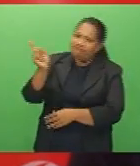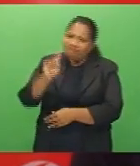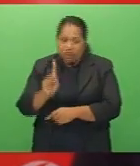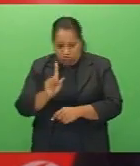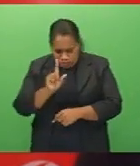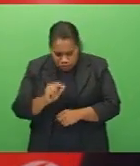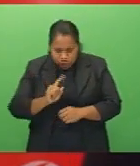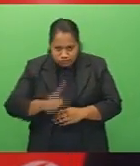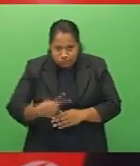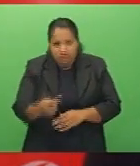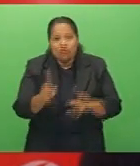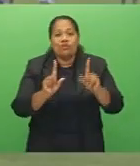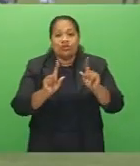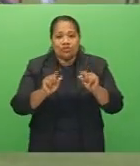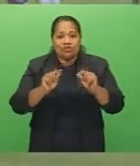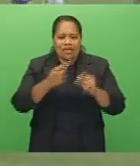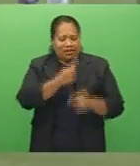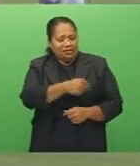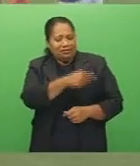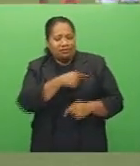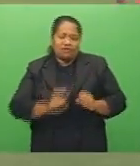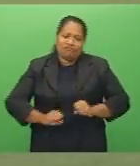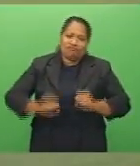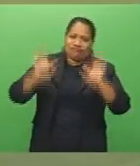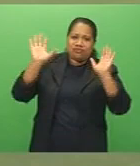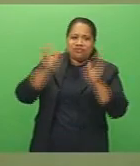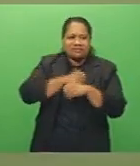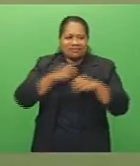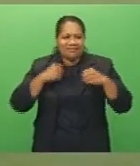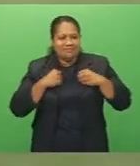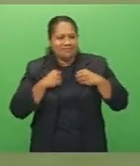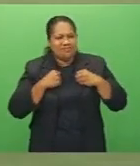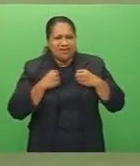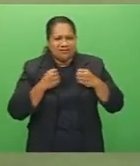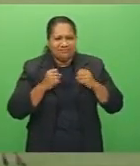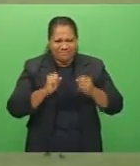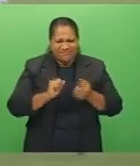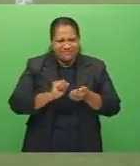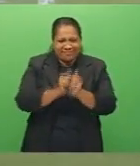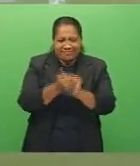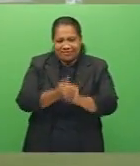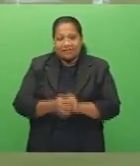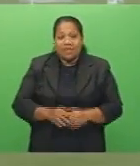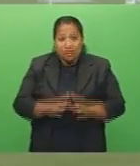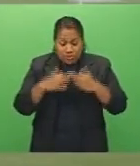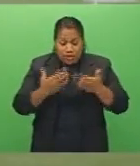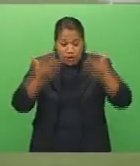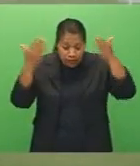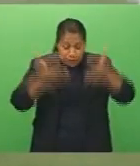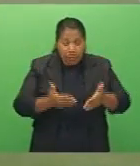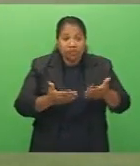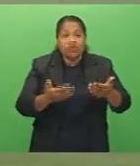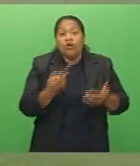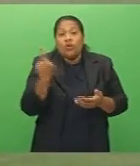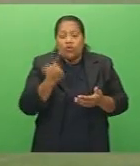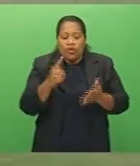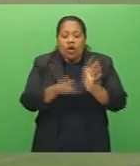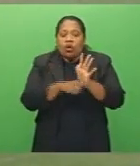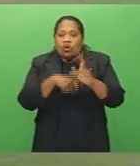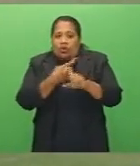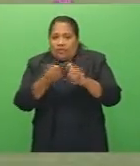and sacrifice for our good. Now the focus will shift to RKS in the final, who beat Nasinu